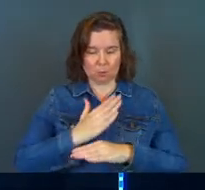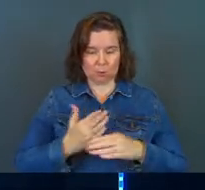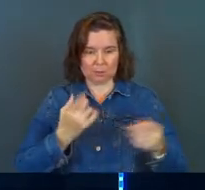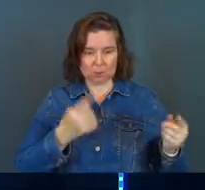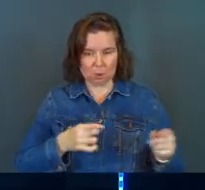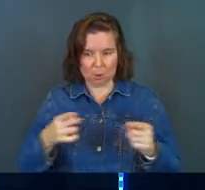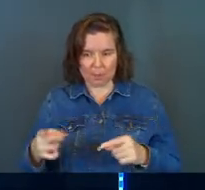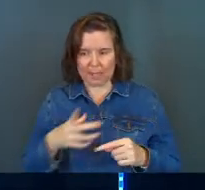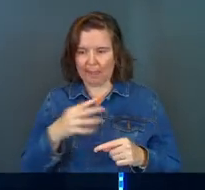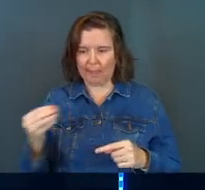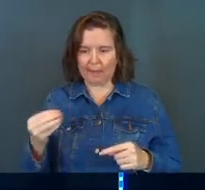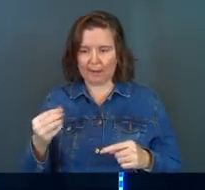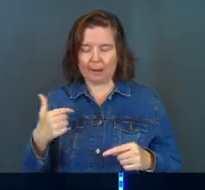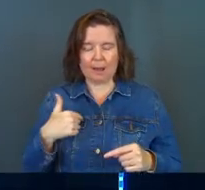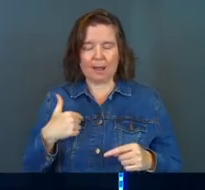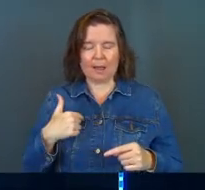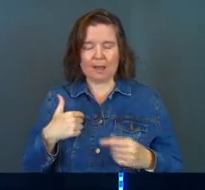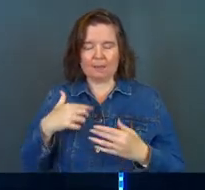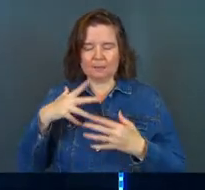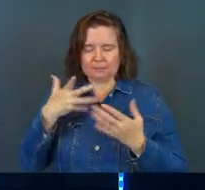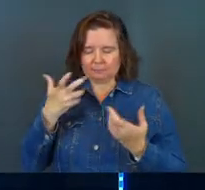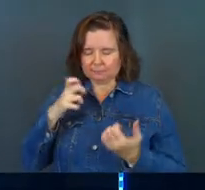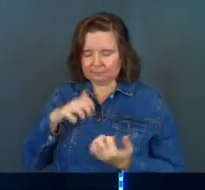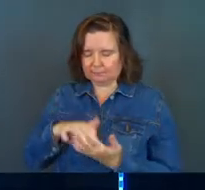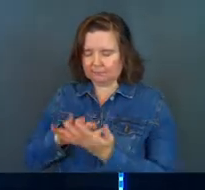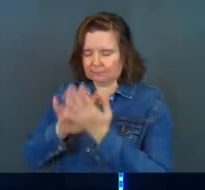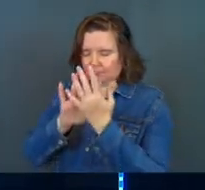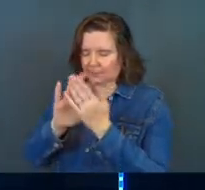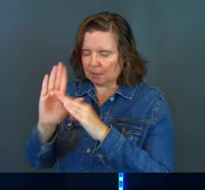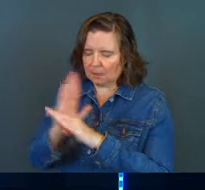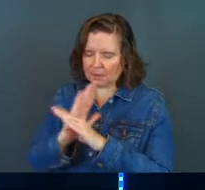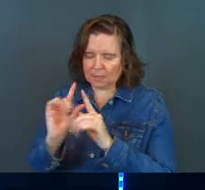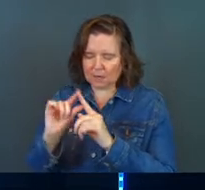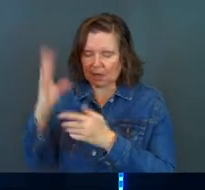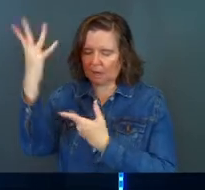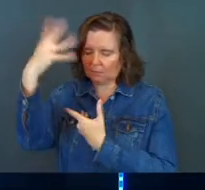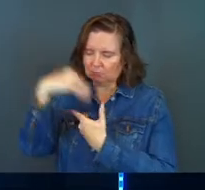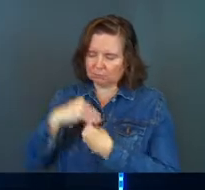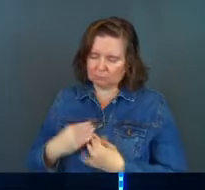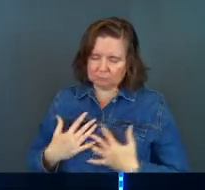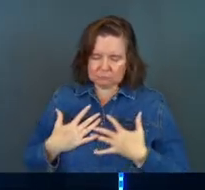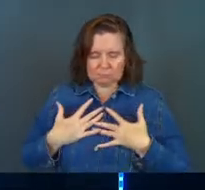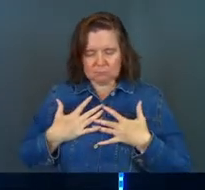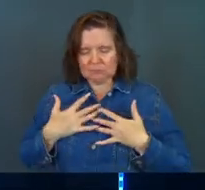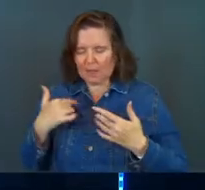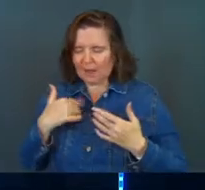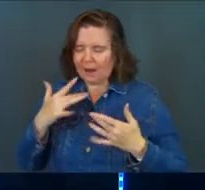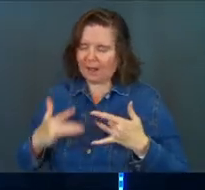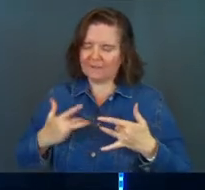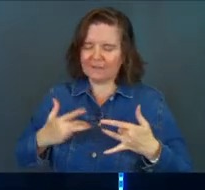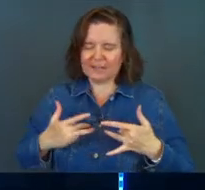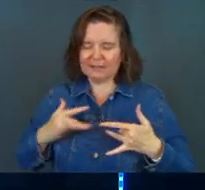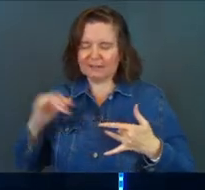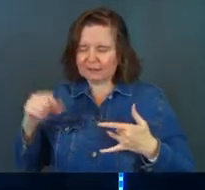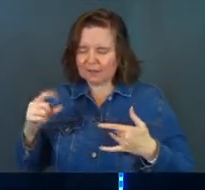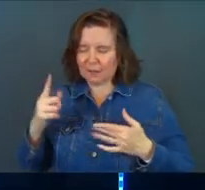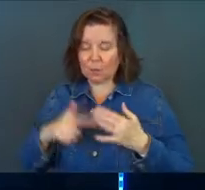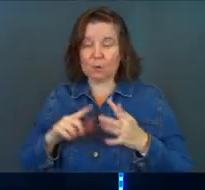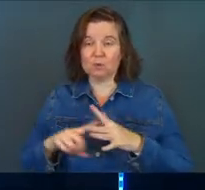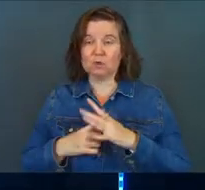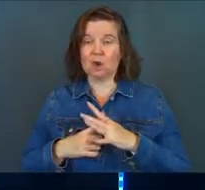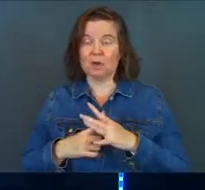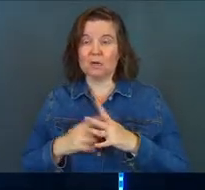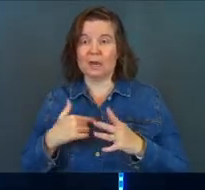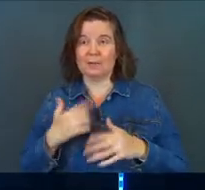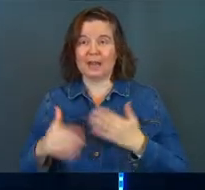is going, and I'm entering into the lyrics, and God moves in my heart, and I'm feeling it. And what would start